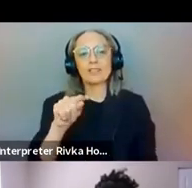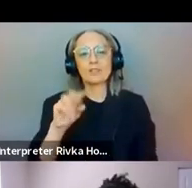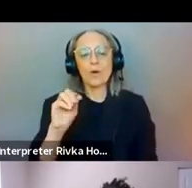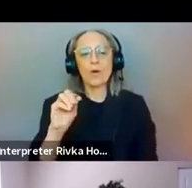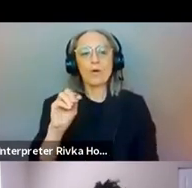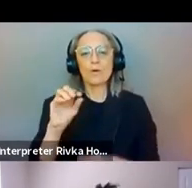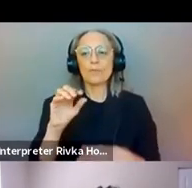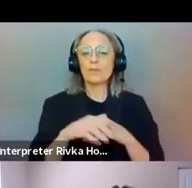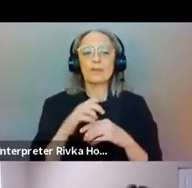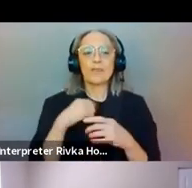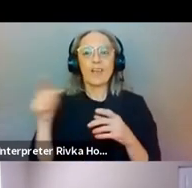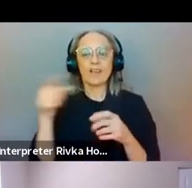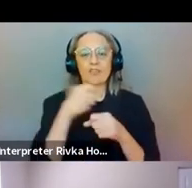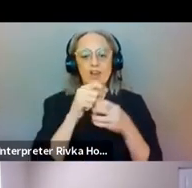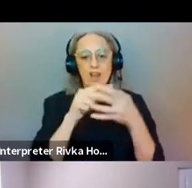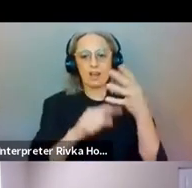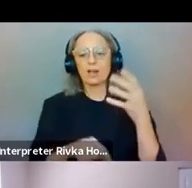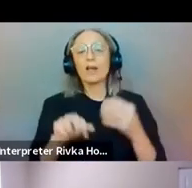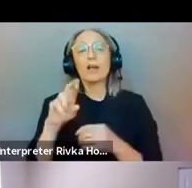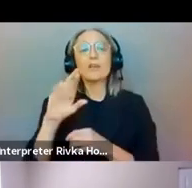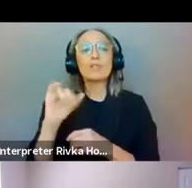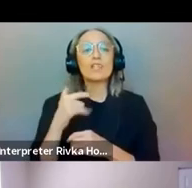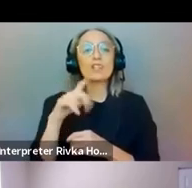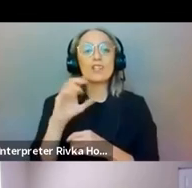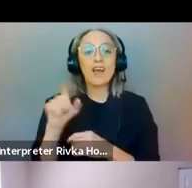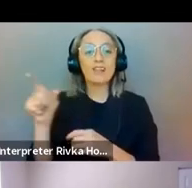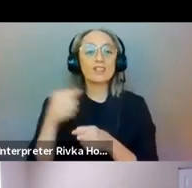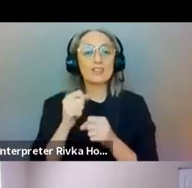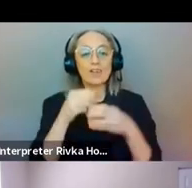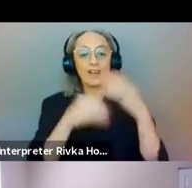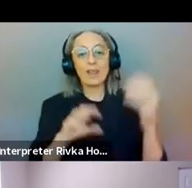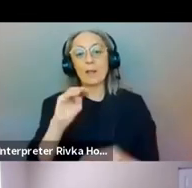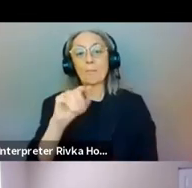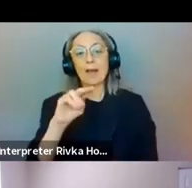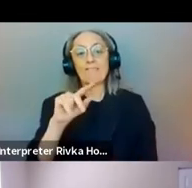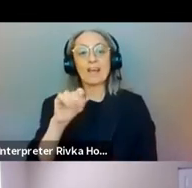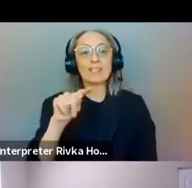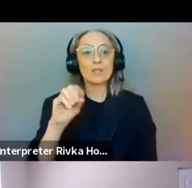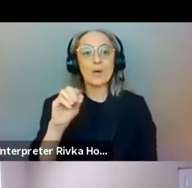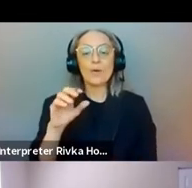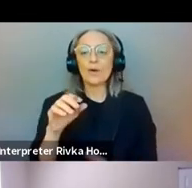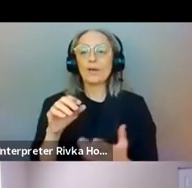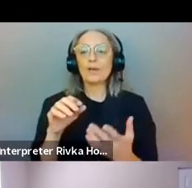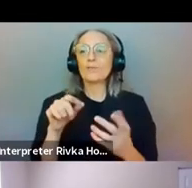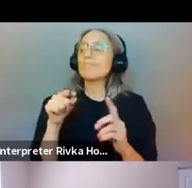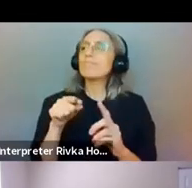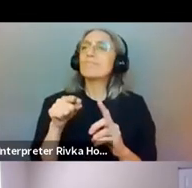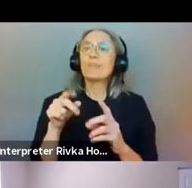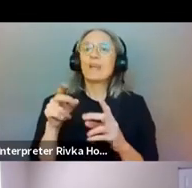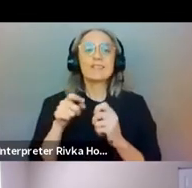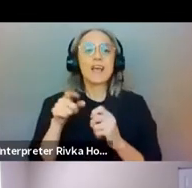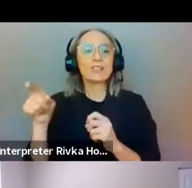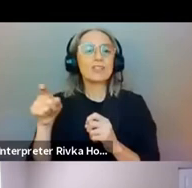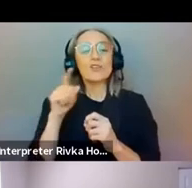you know, like even for me to cite Rachel, you know, who is maybe an almost unknown